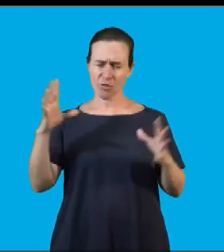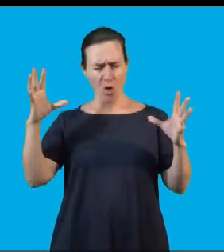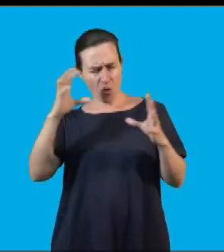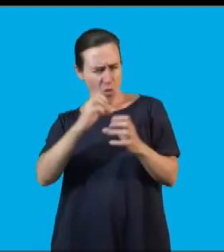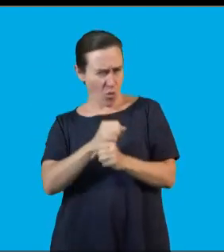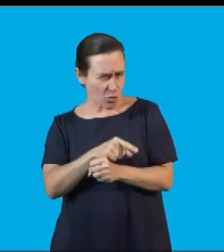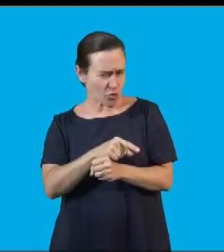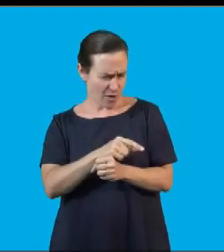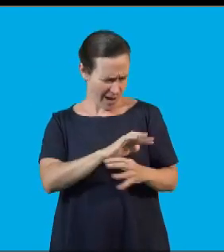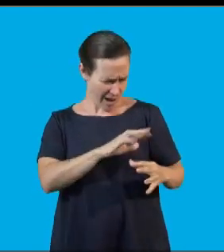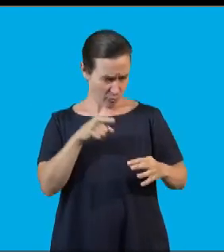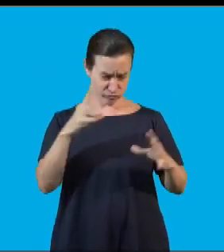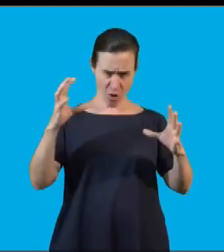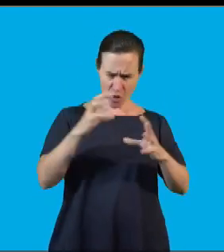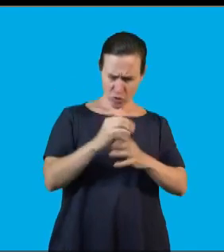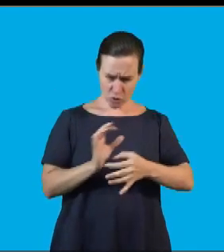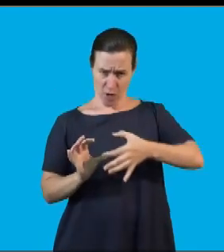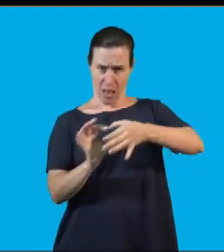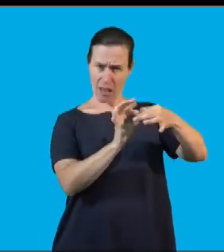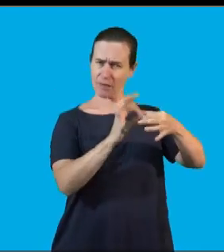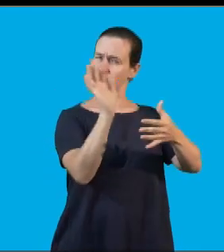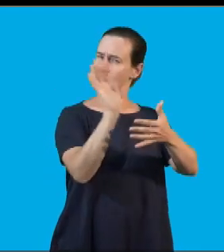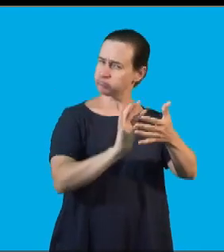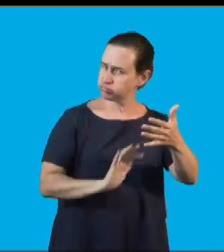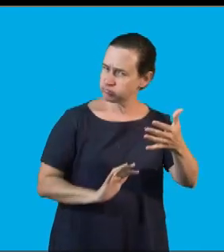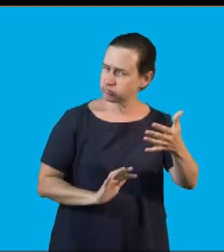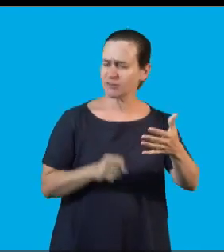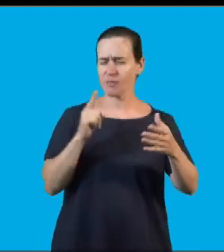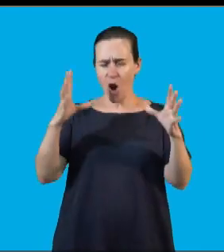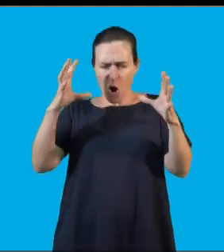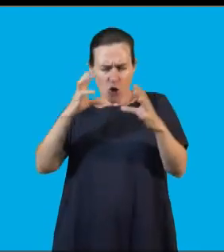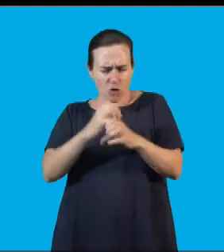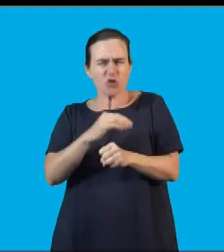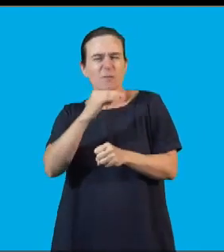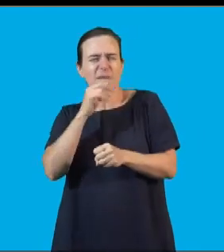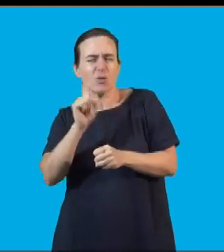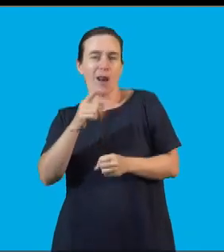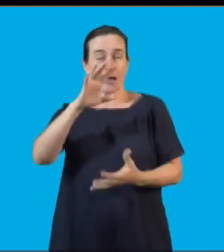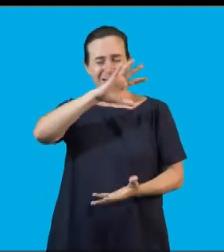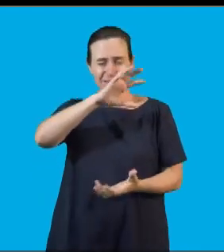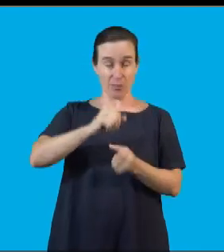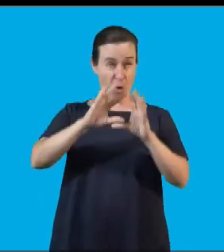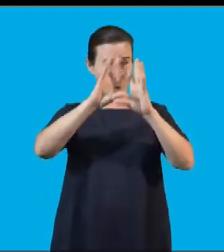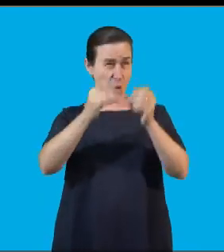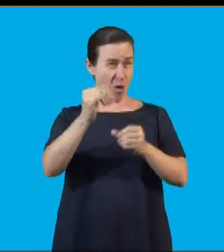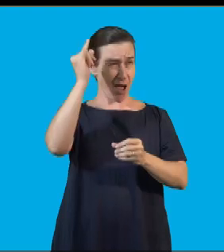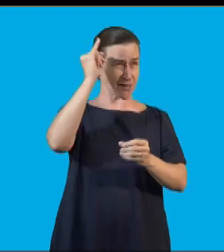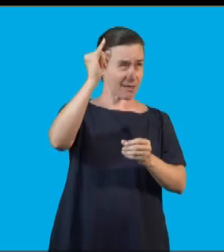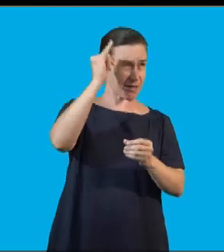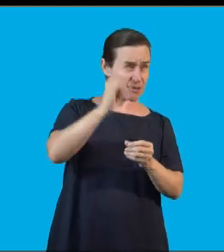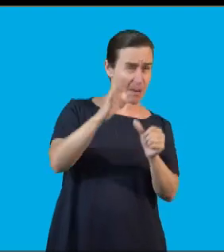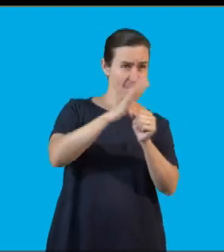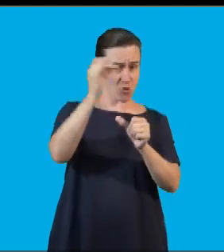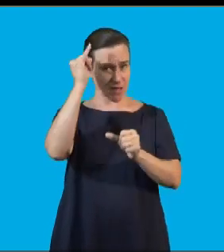but then also how that links to the rest of the article. We know that conclusions often summarize or emphasize the